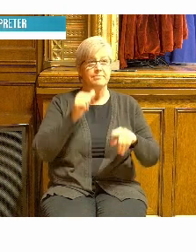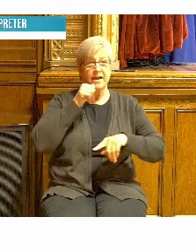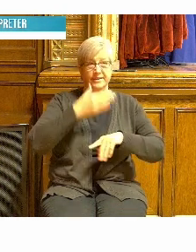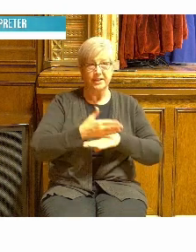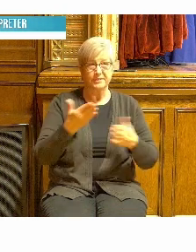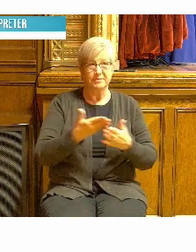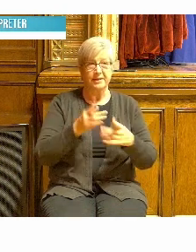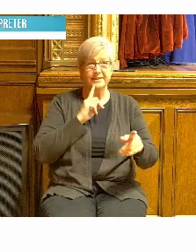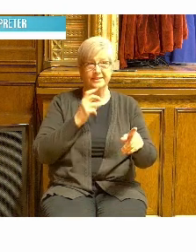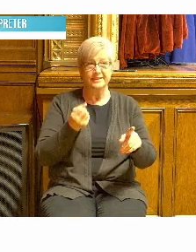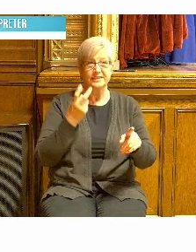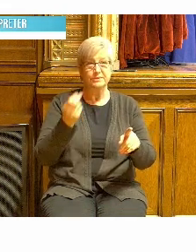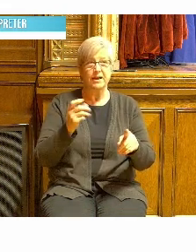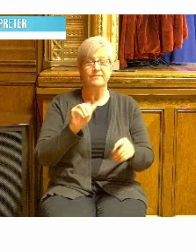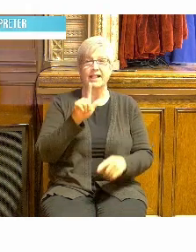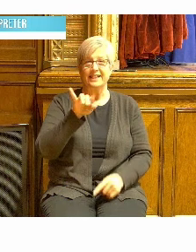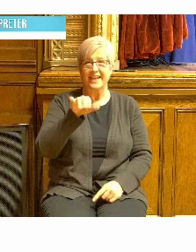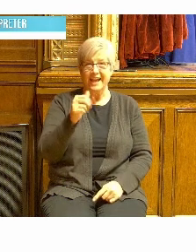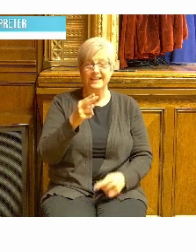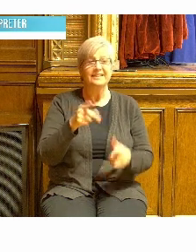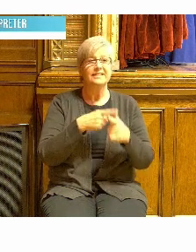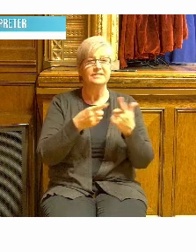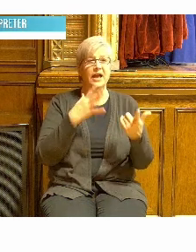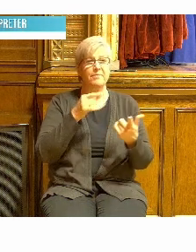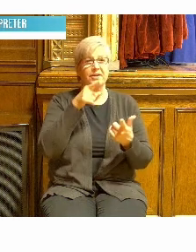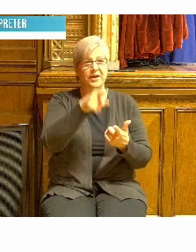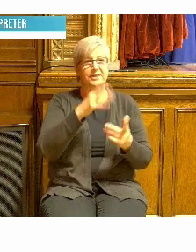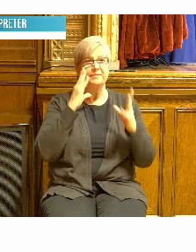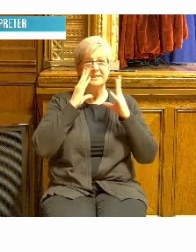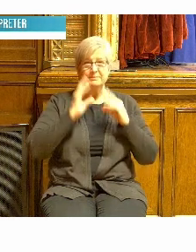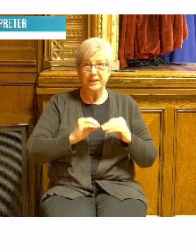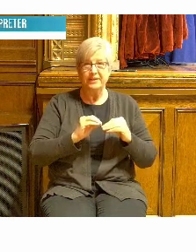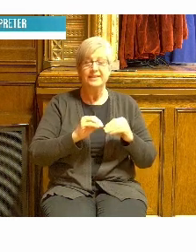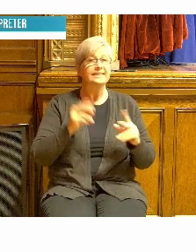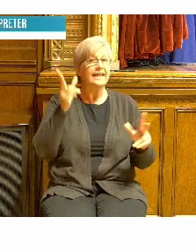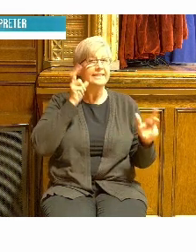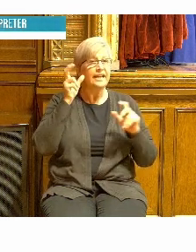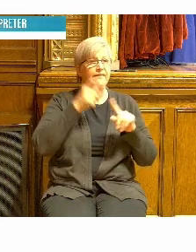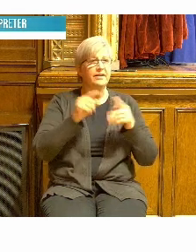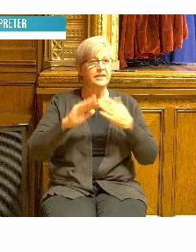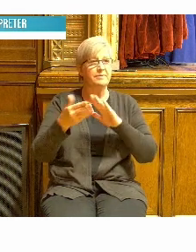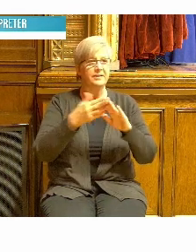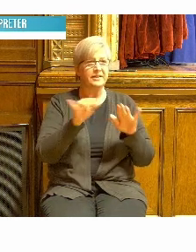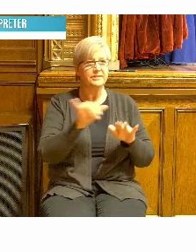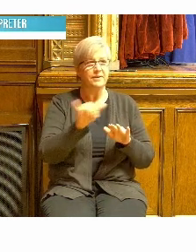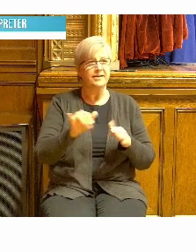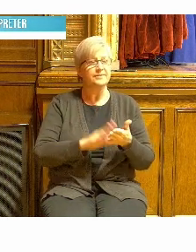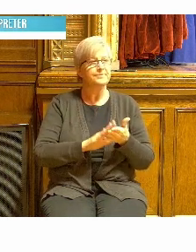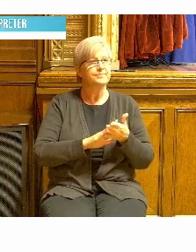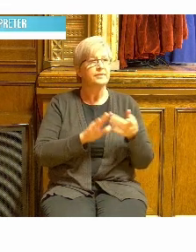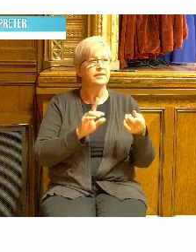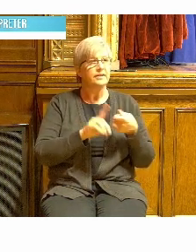with me, my 12-year-old daughter, Aaliyah, because I wanted her to experience and hear from the community as well.